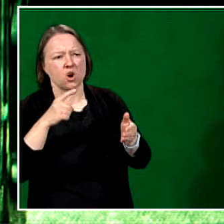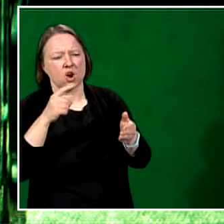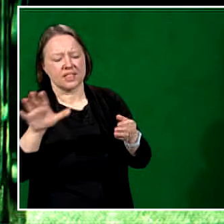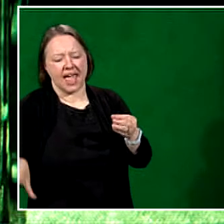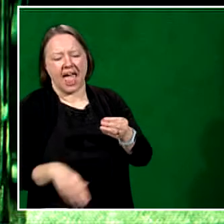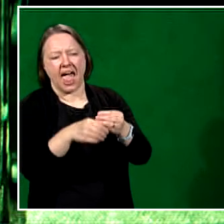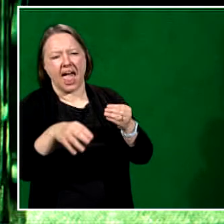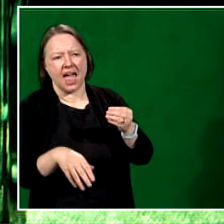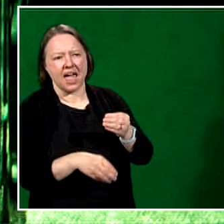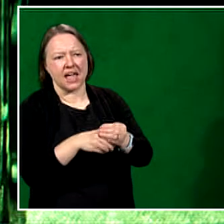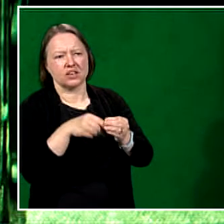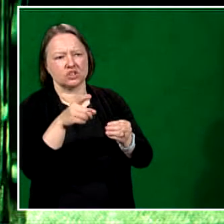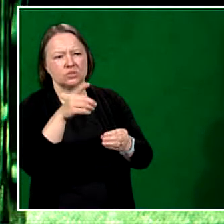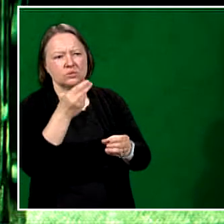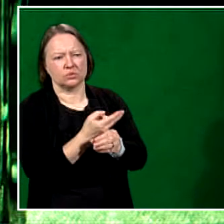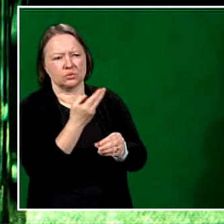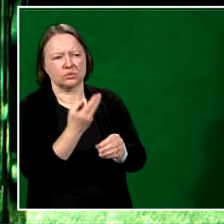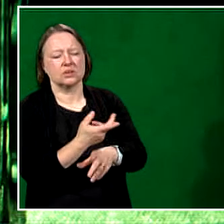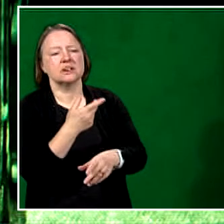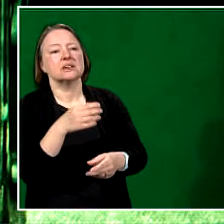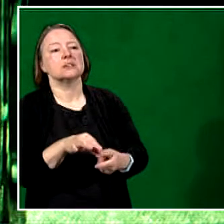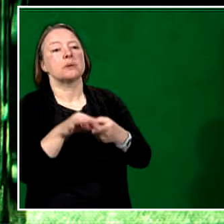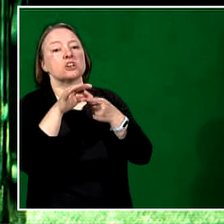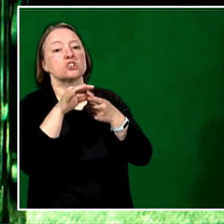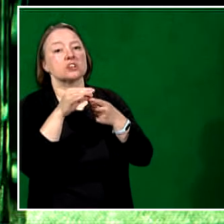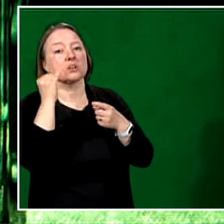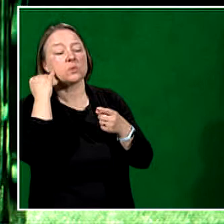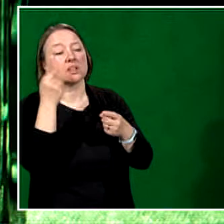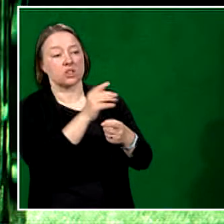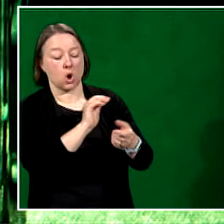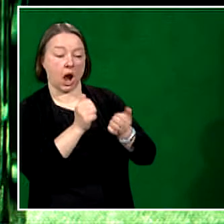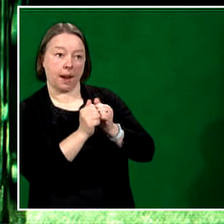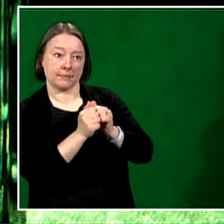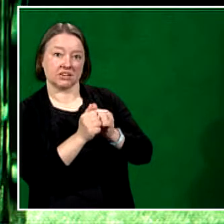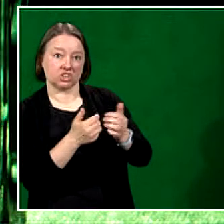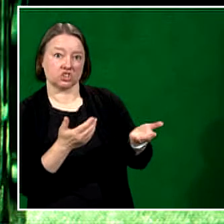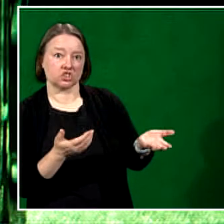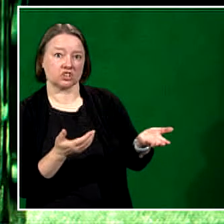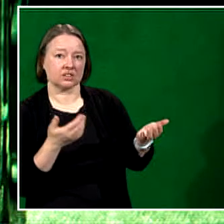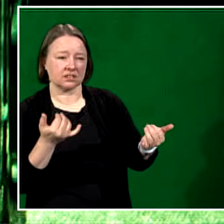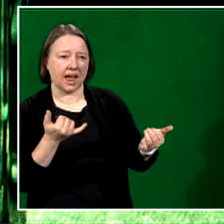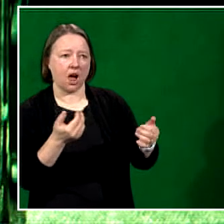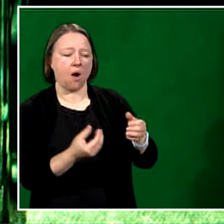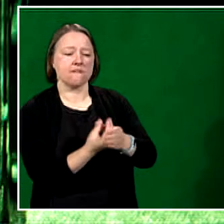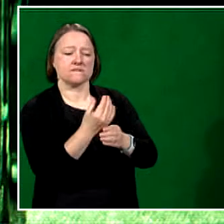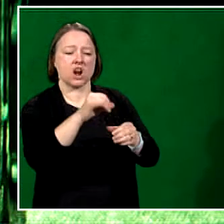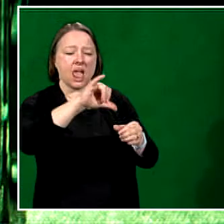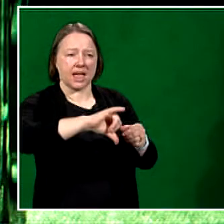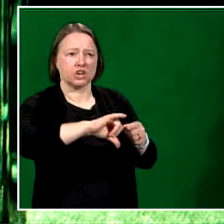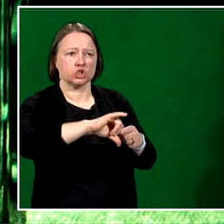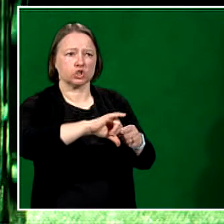in, especially if your competition, the current fertilizer